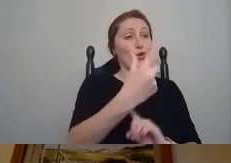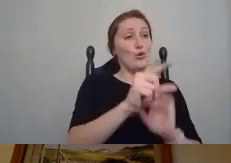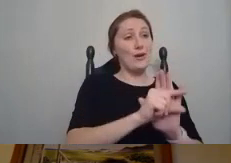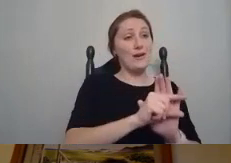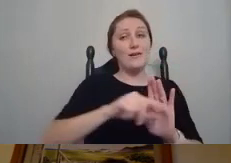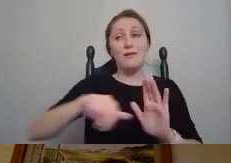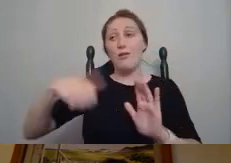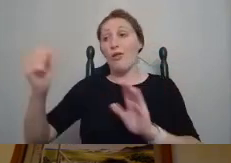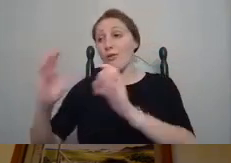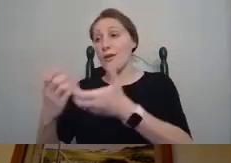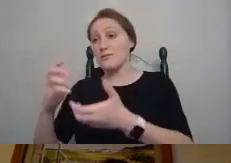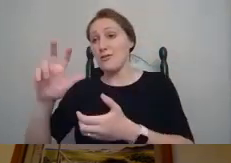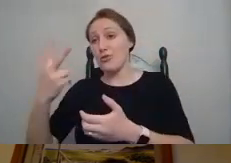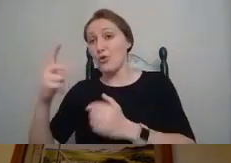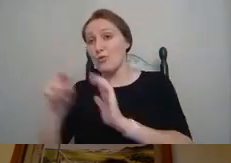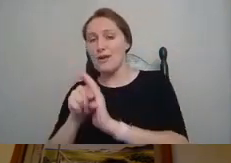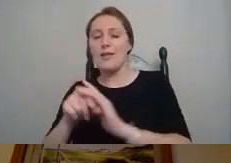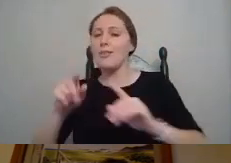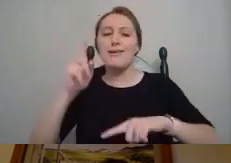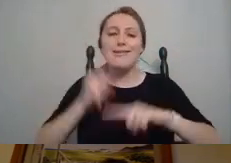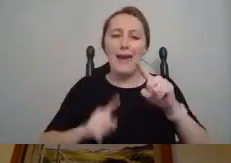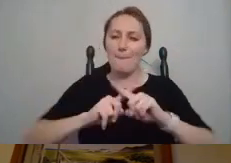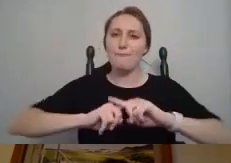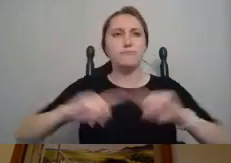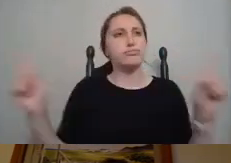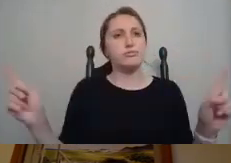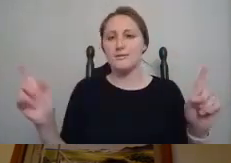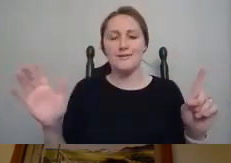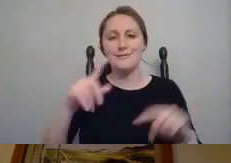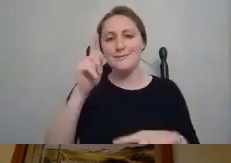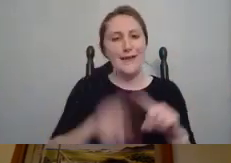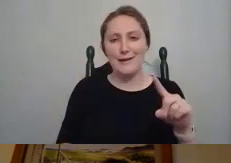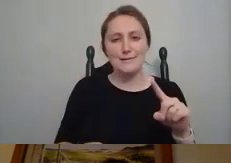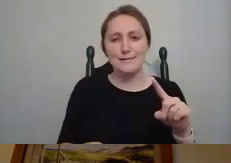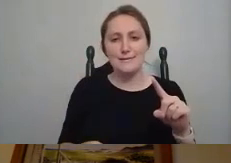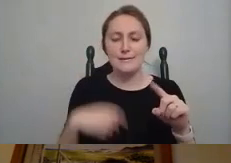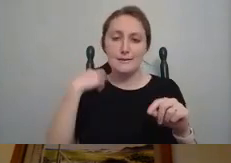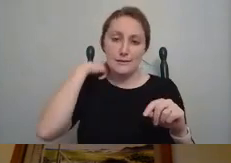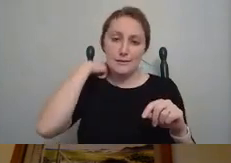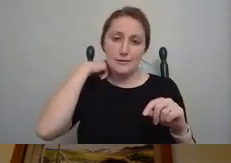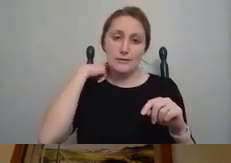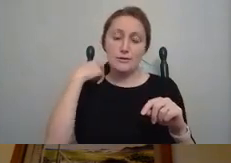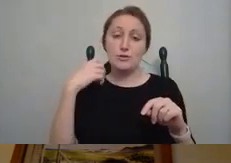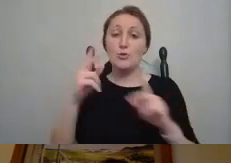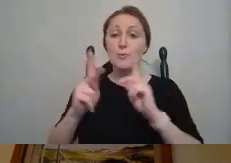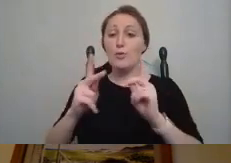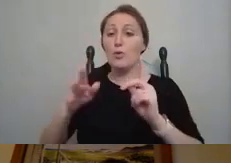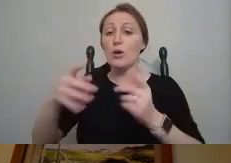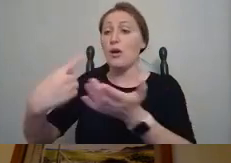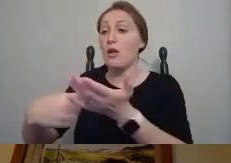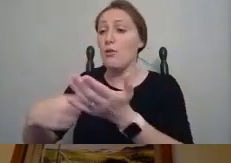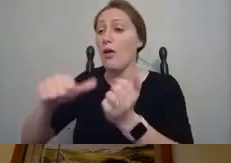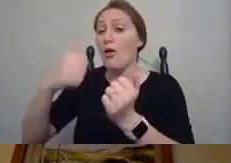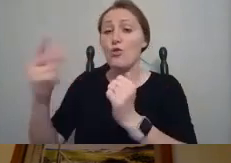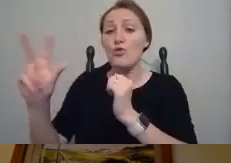grade cannot be wildly different, right? So folks who might be talking to other third grade families, and I'm not picking on third